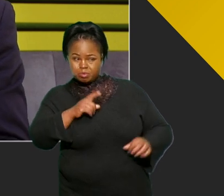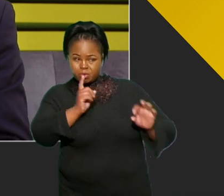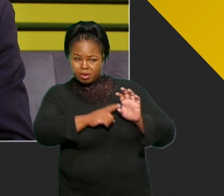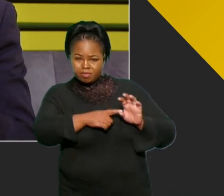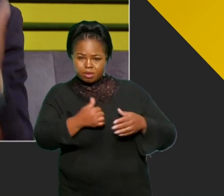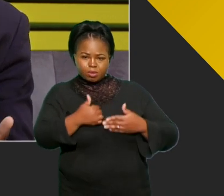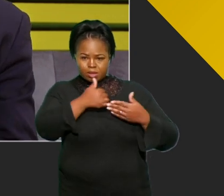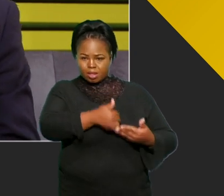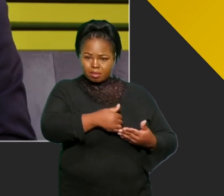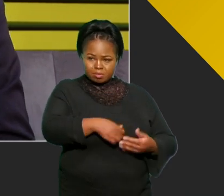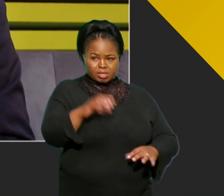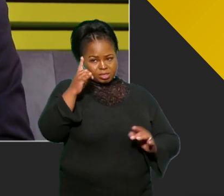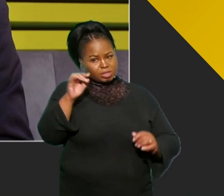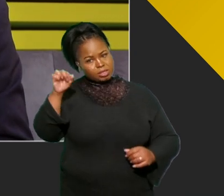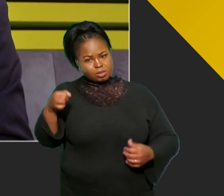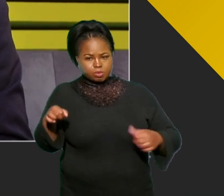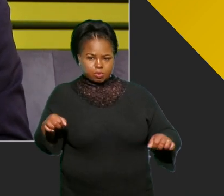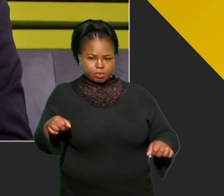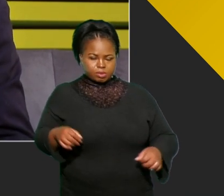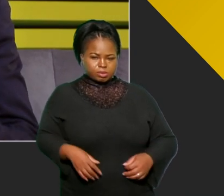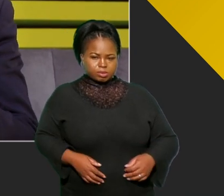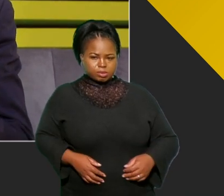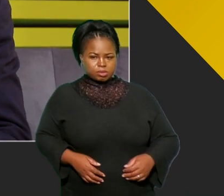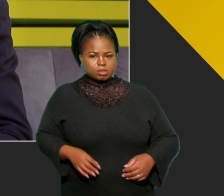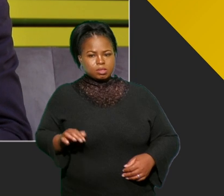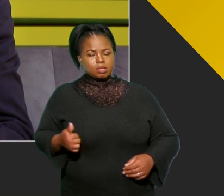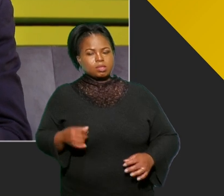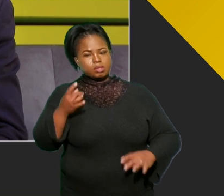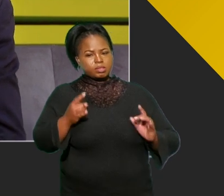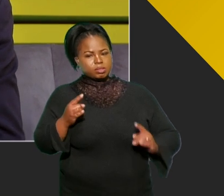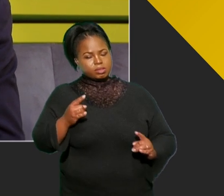to be assisted by the city or not then